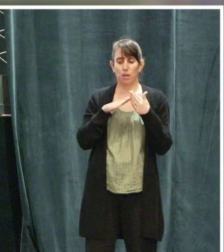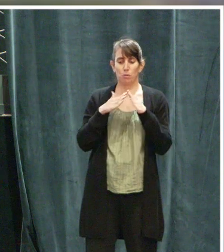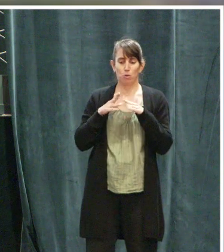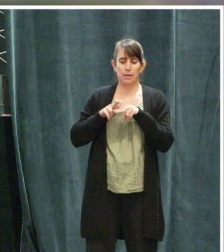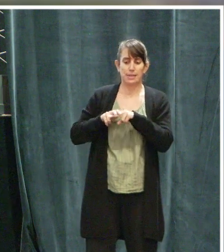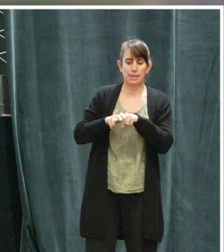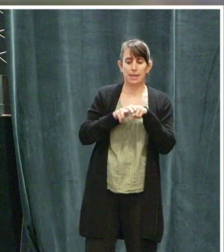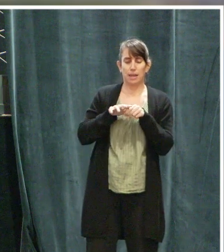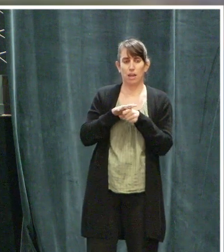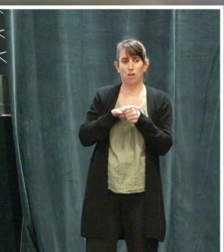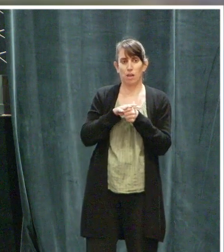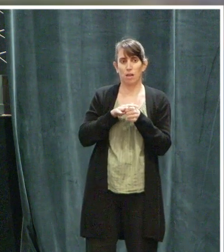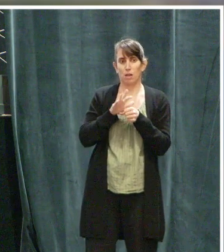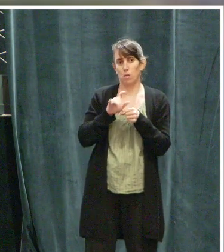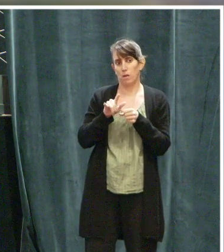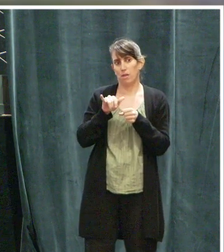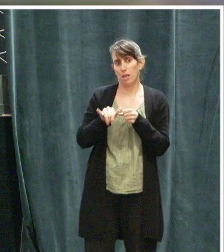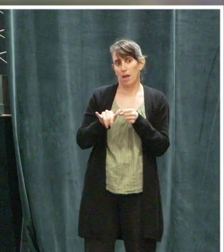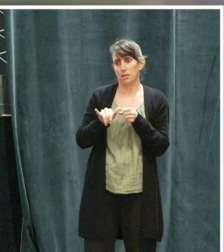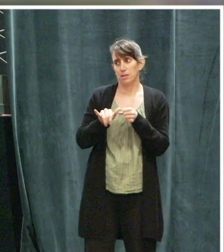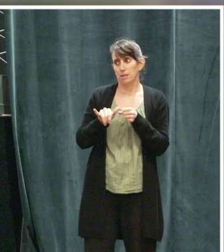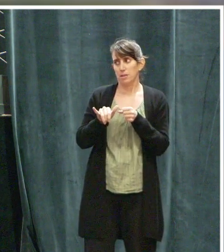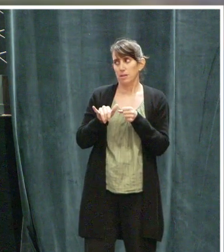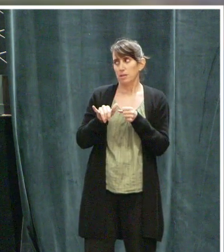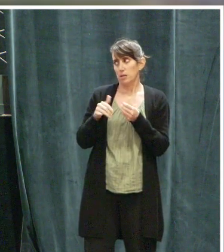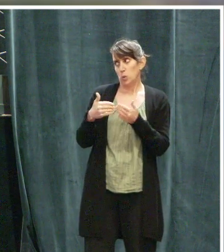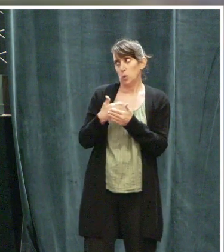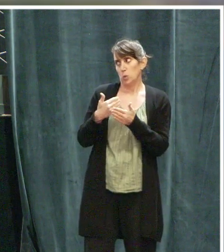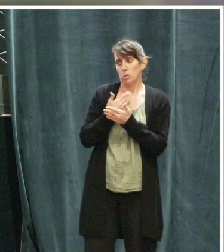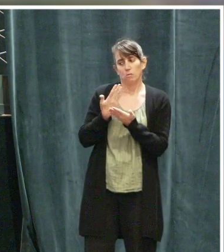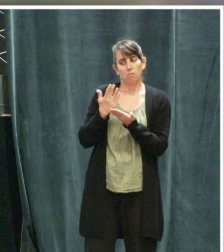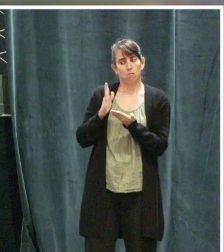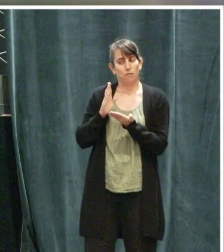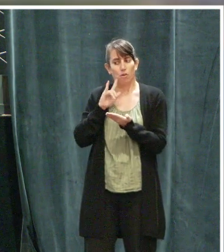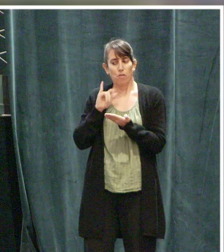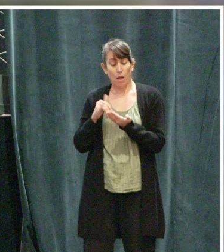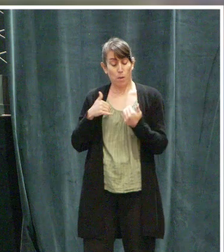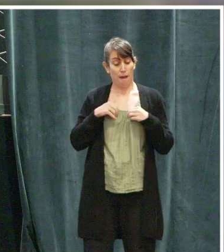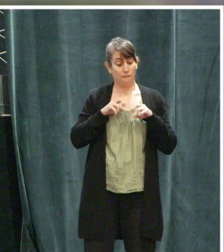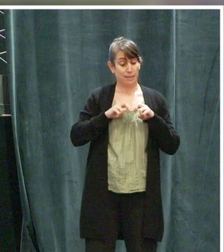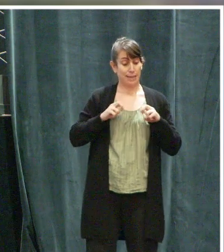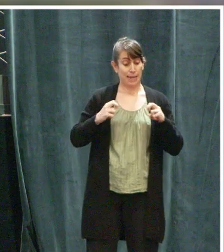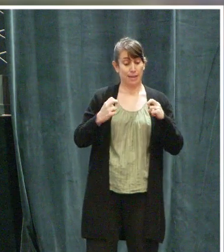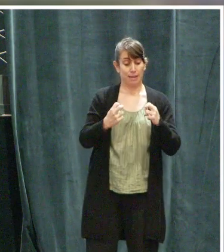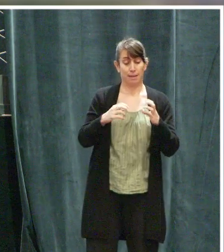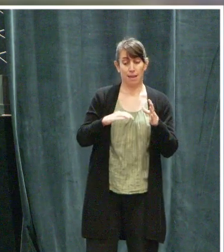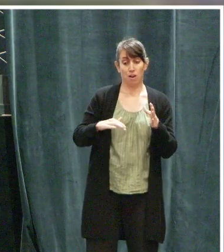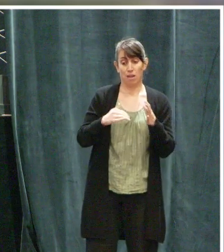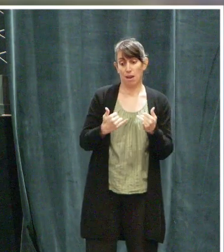right? Well, that's kind of news to people, and we have a seating area there now that gets heavily